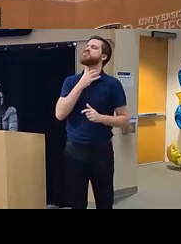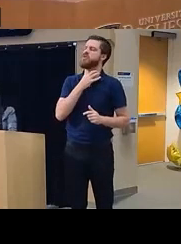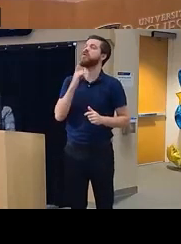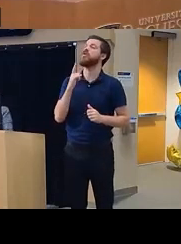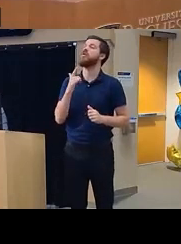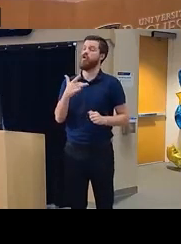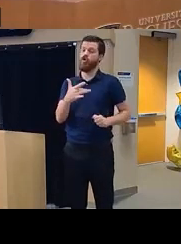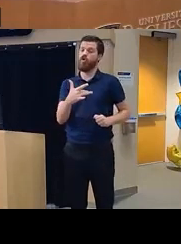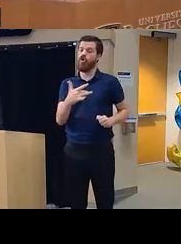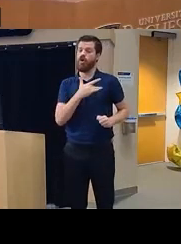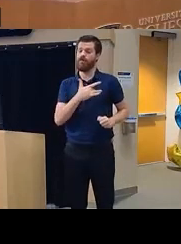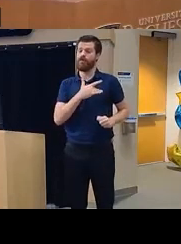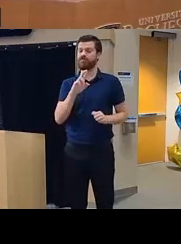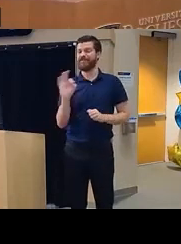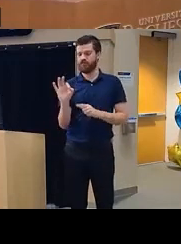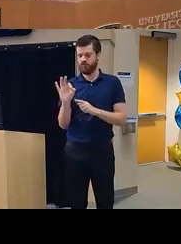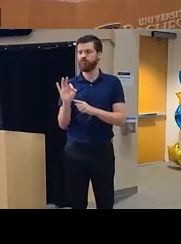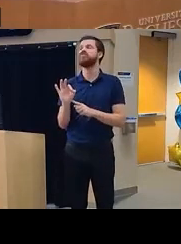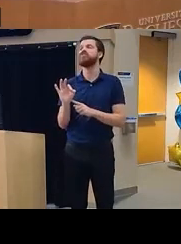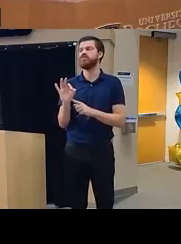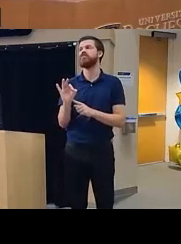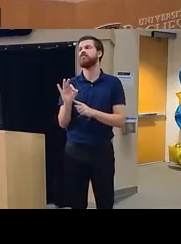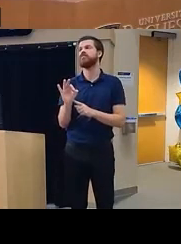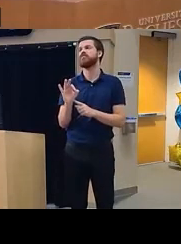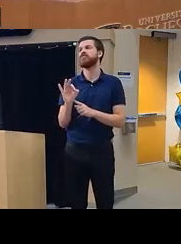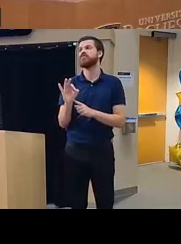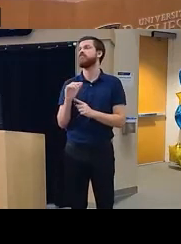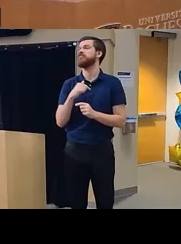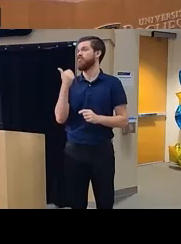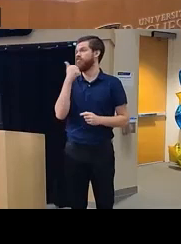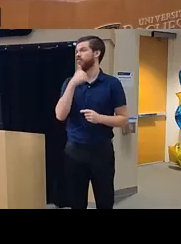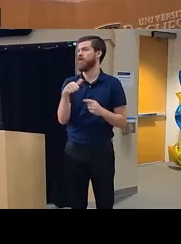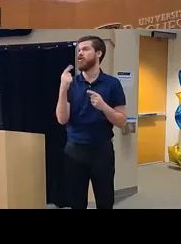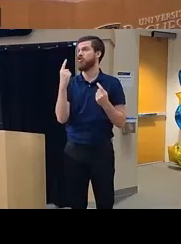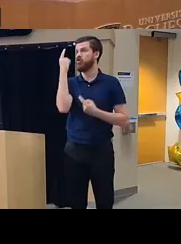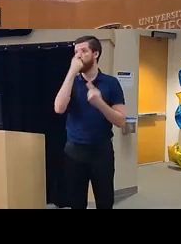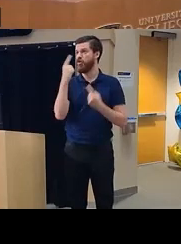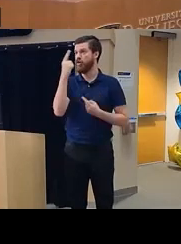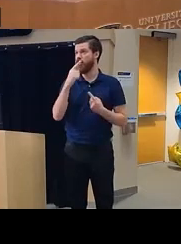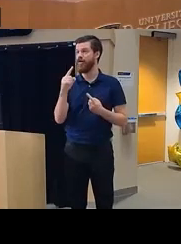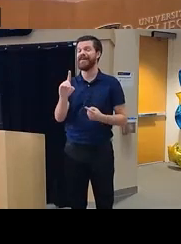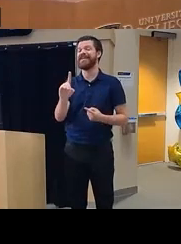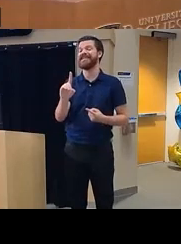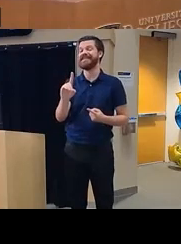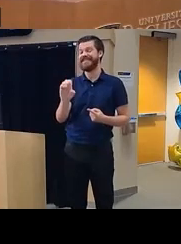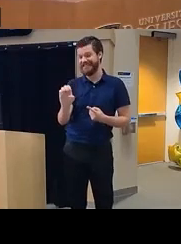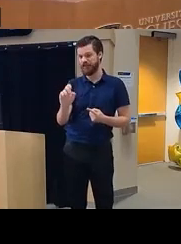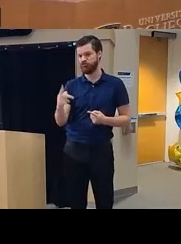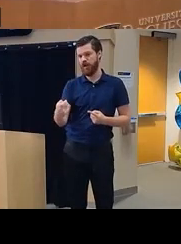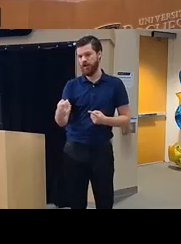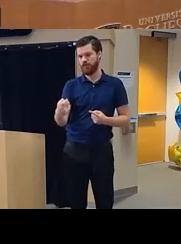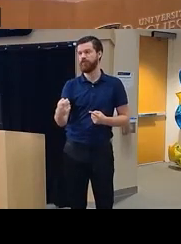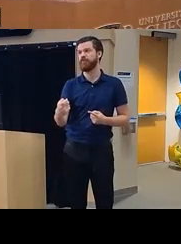of cardiovascular risk factors, if you have any thoughts on deprescribing